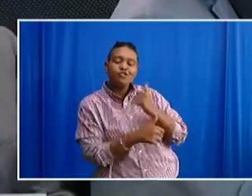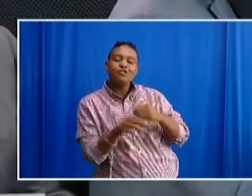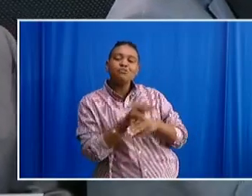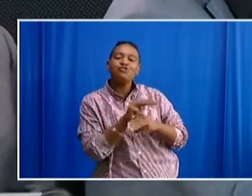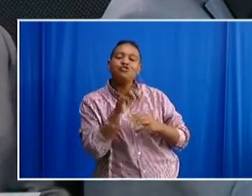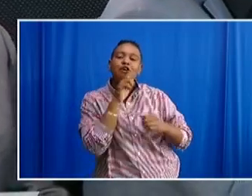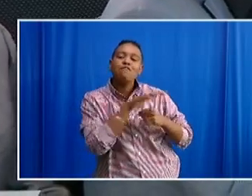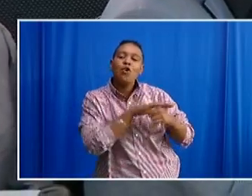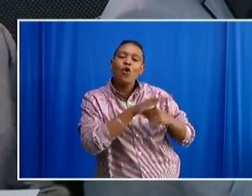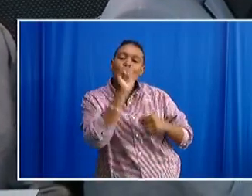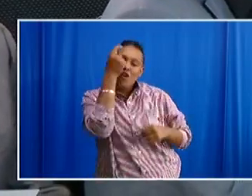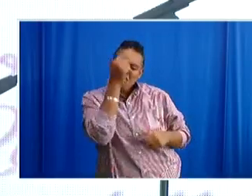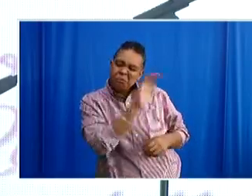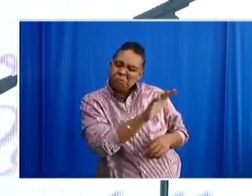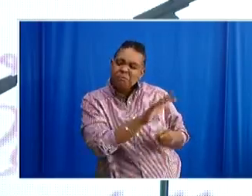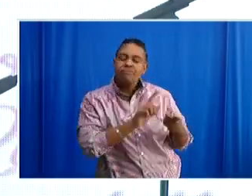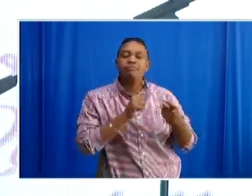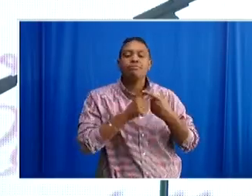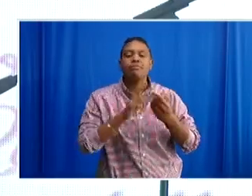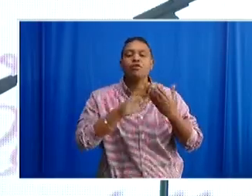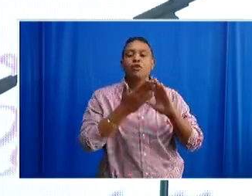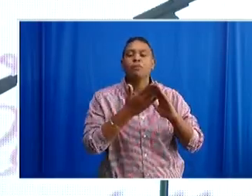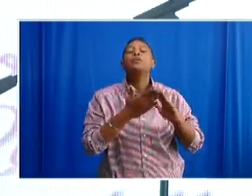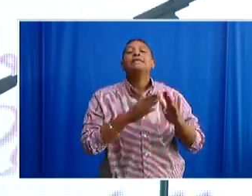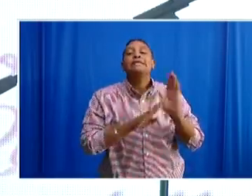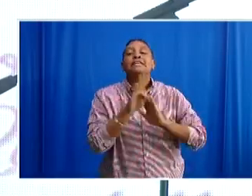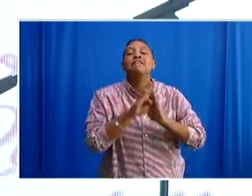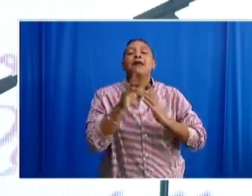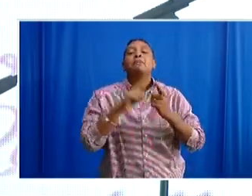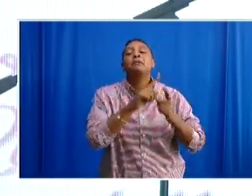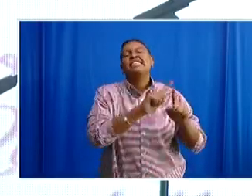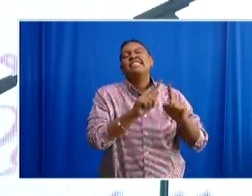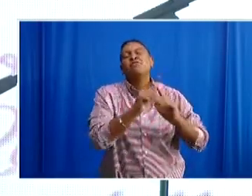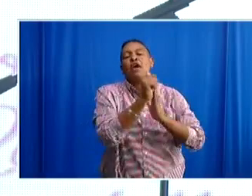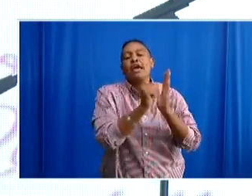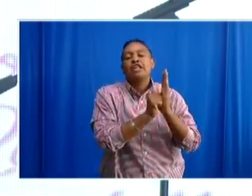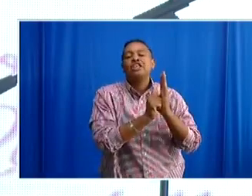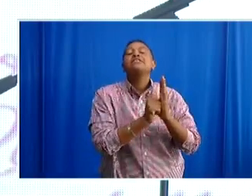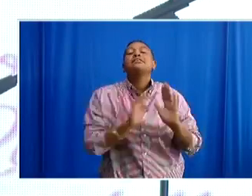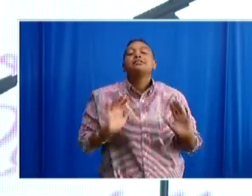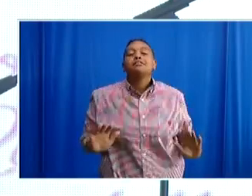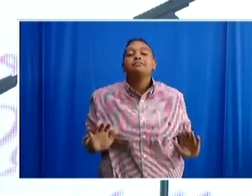Local Government and Community Development and its agencies,